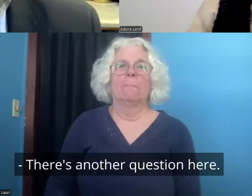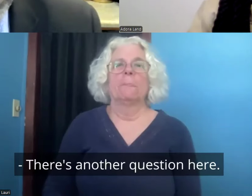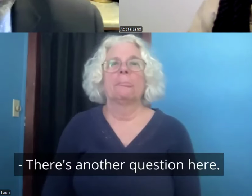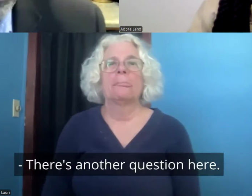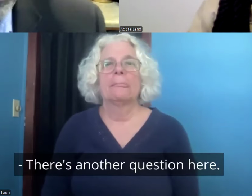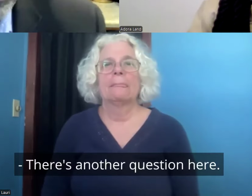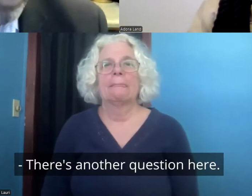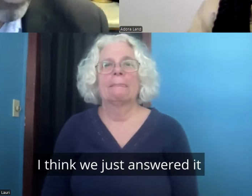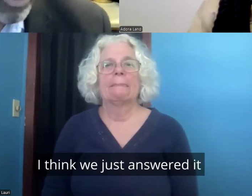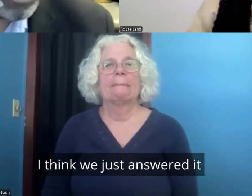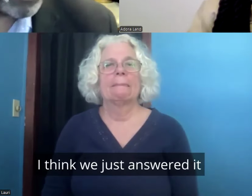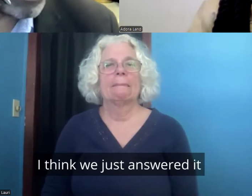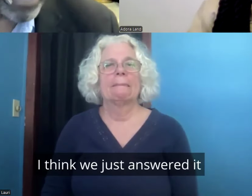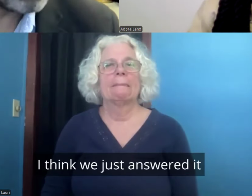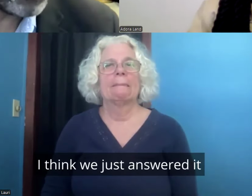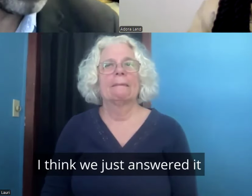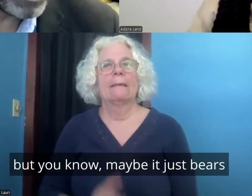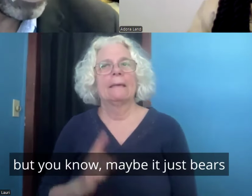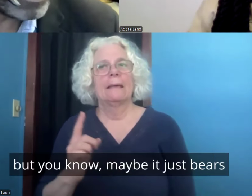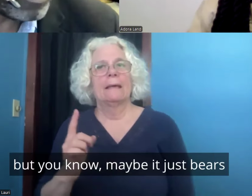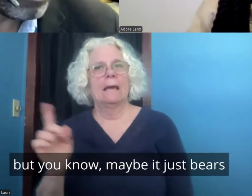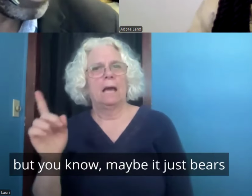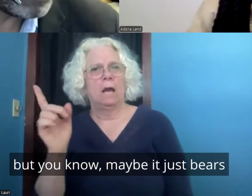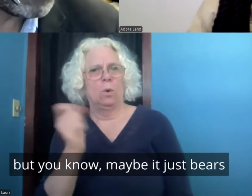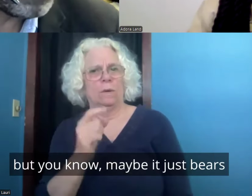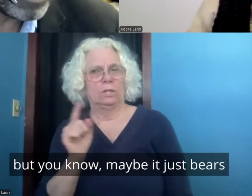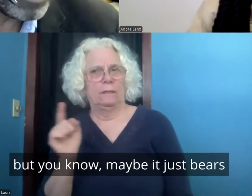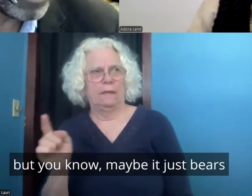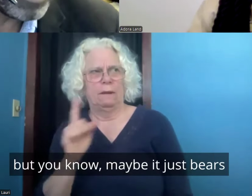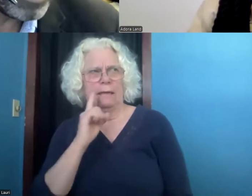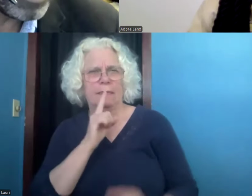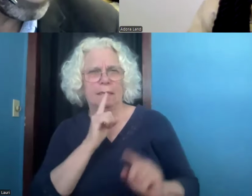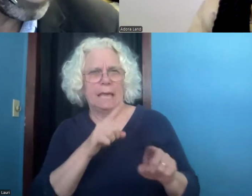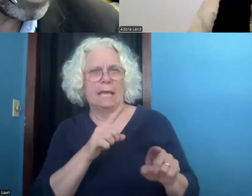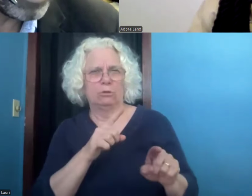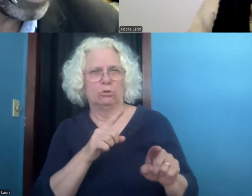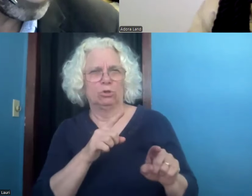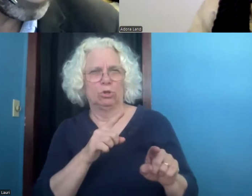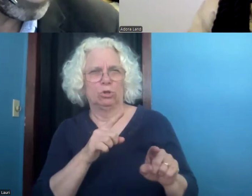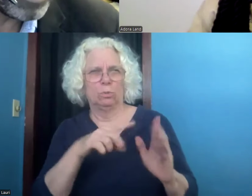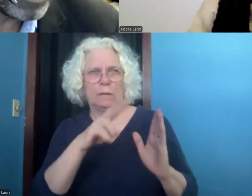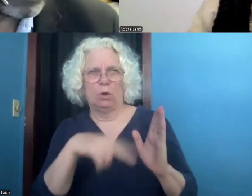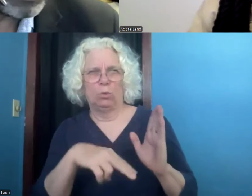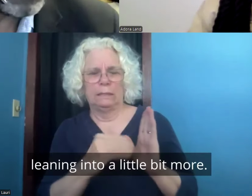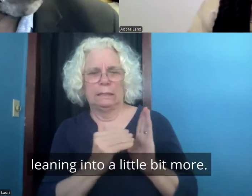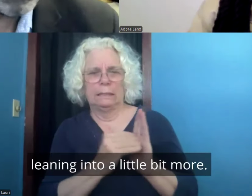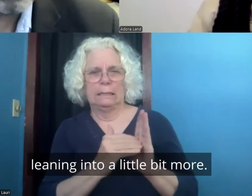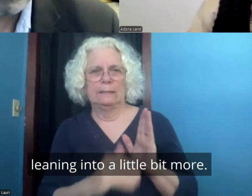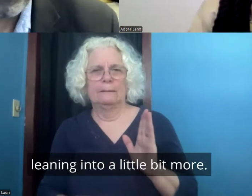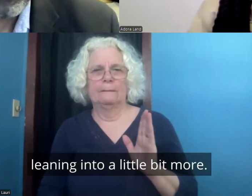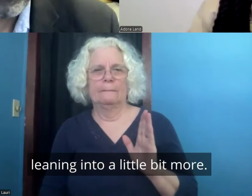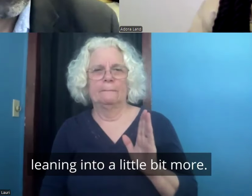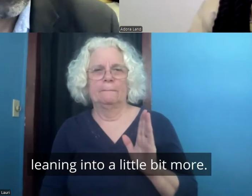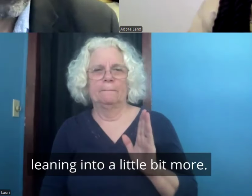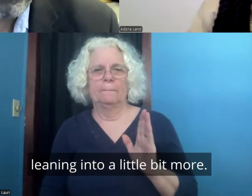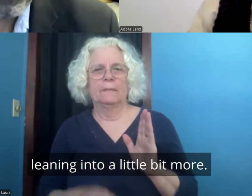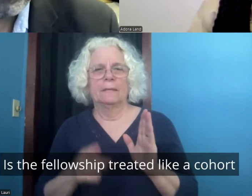There's another question here. I think we just answered it, but maybe it just bears saying, leaning into a little bit more. Is the fellowship treated like